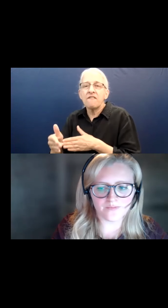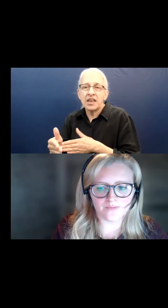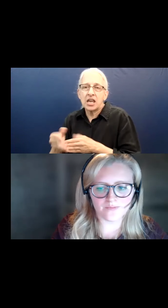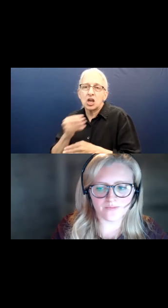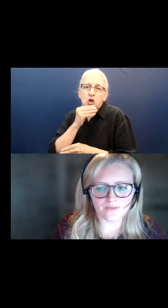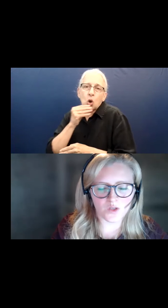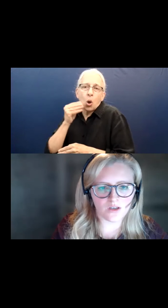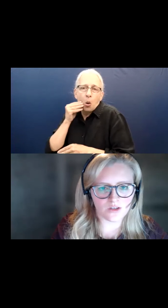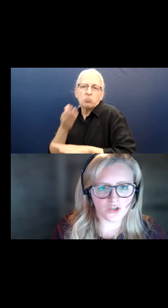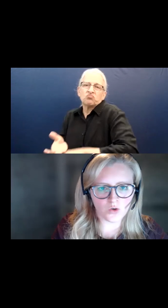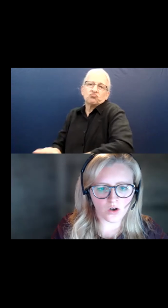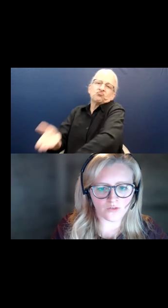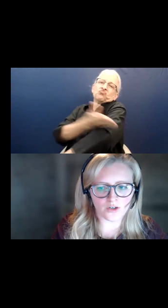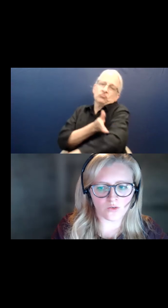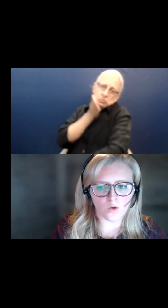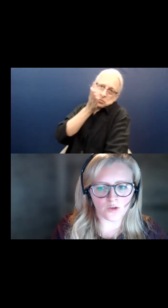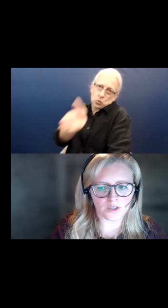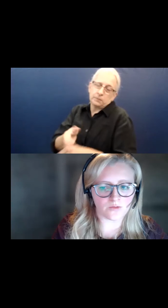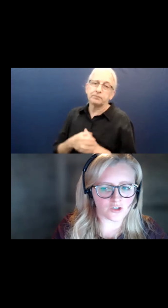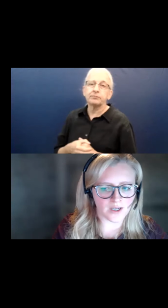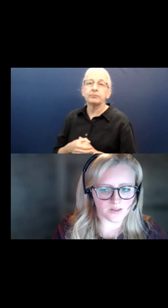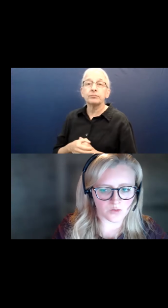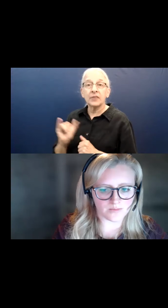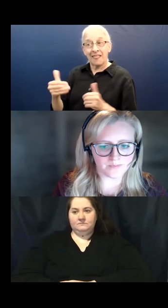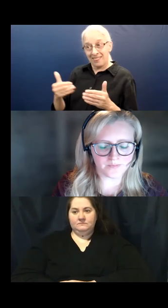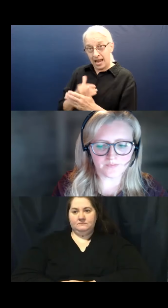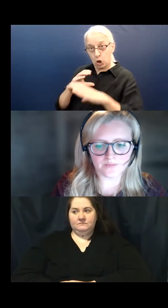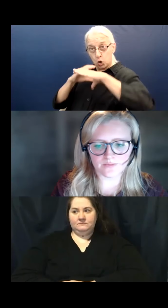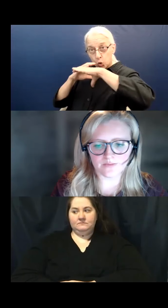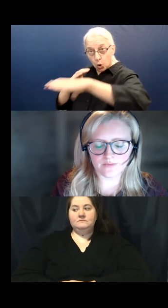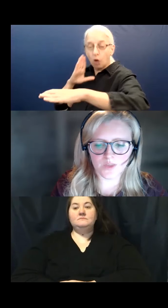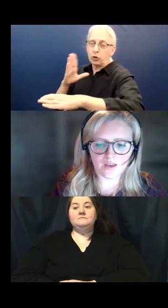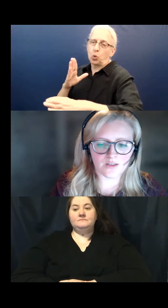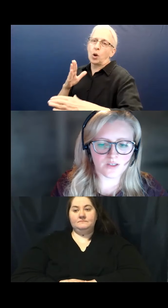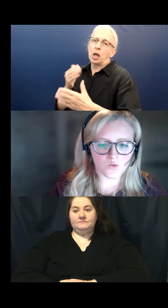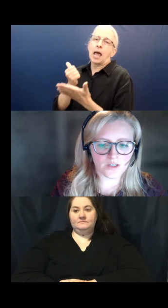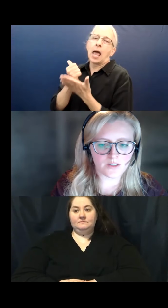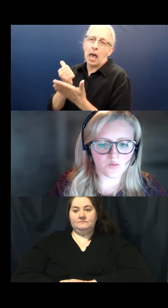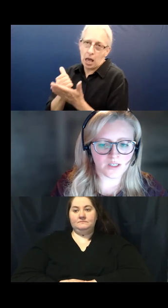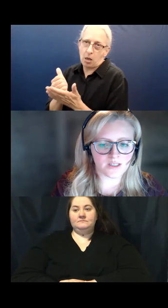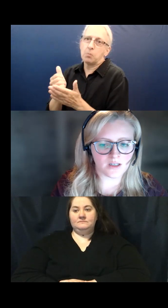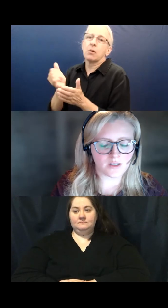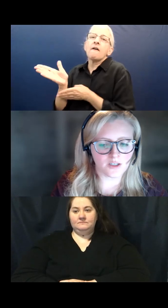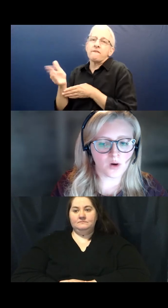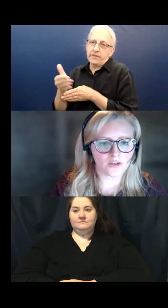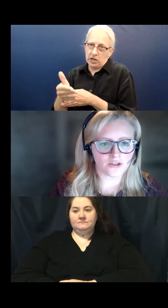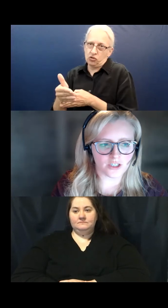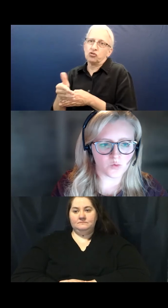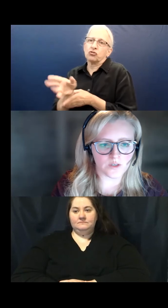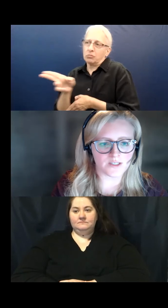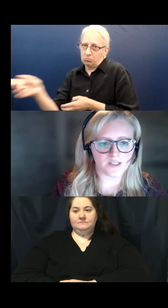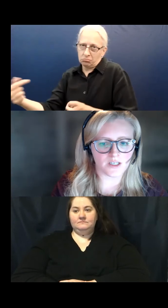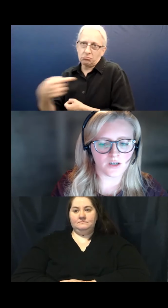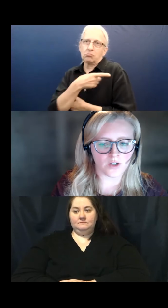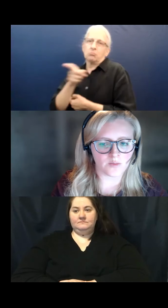potential. The new culvert will be fish passable. And this work is being done in